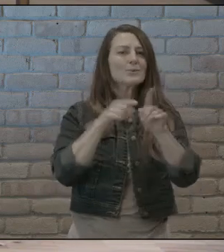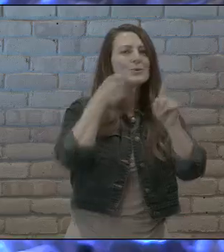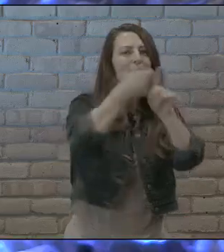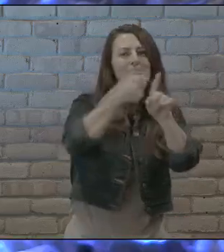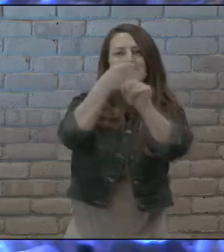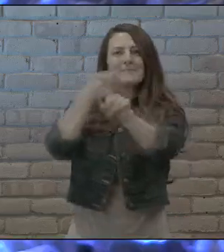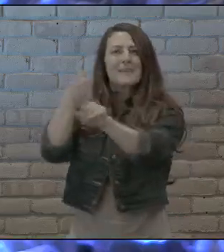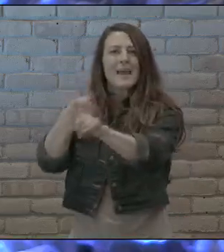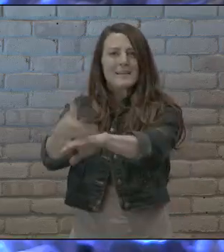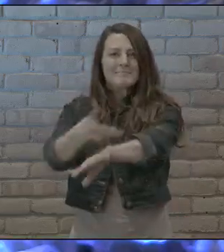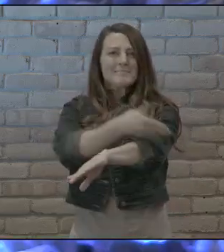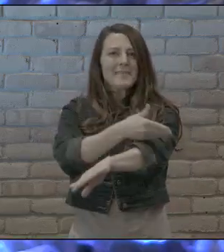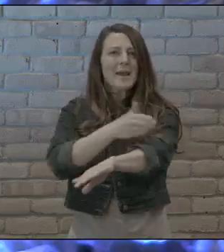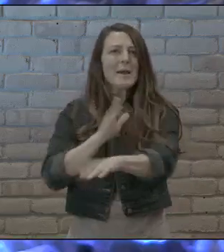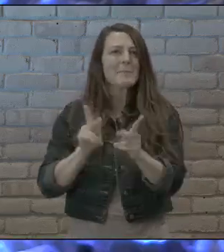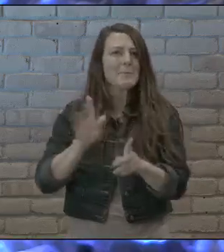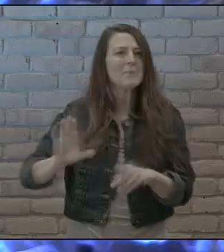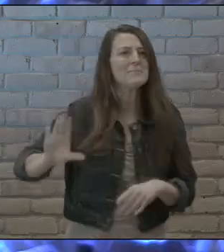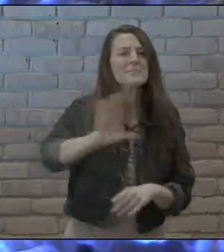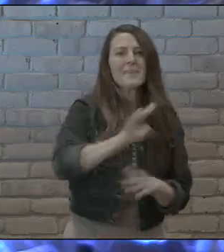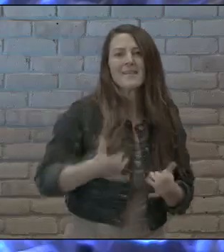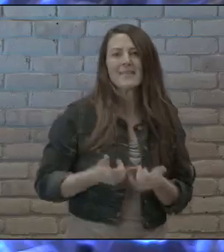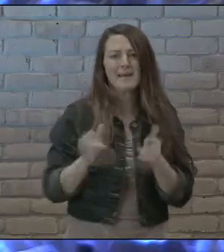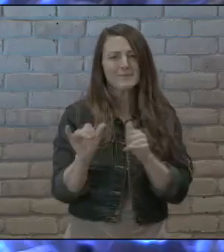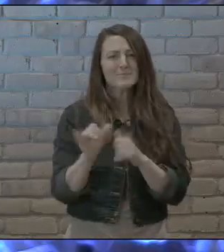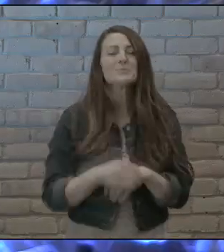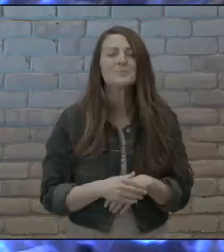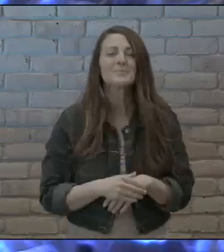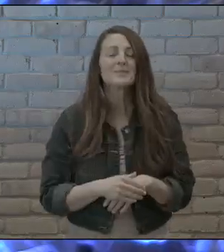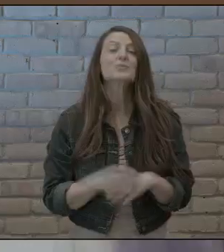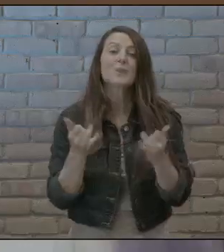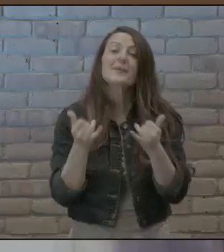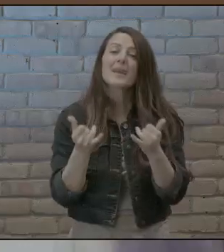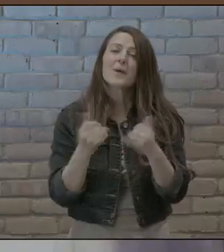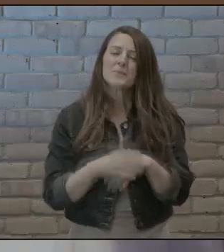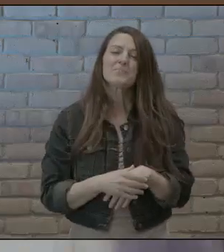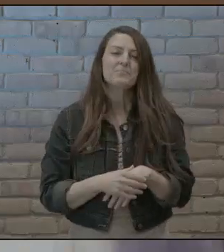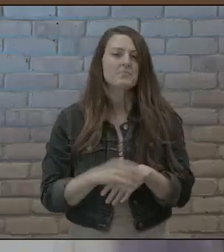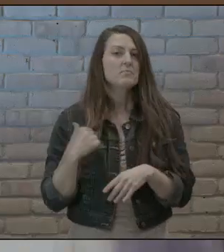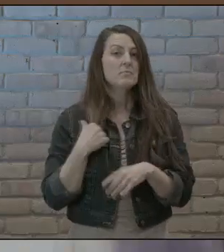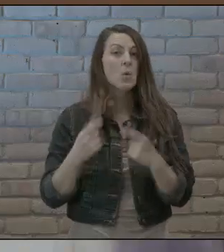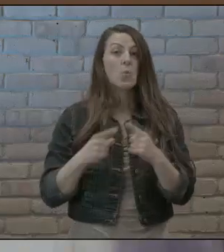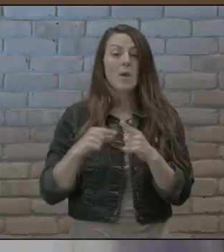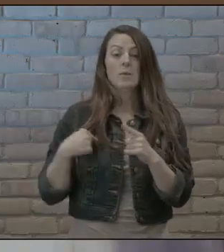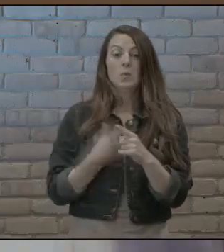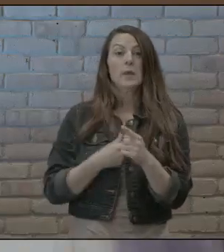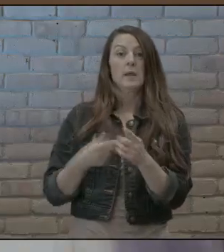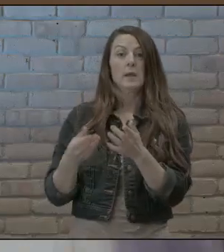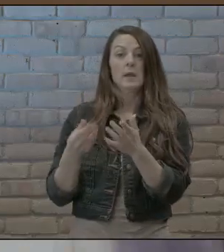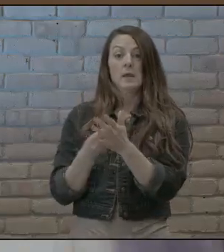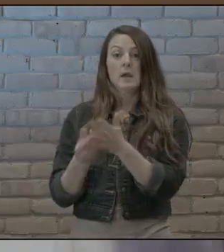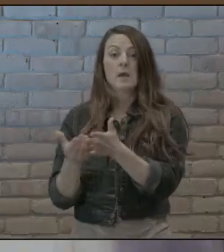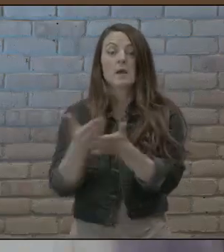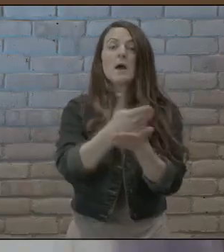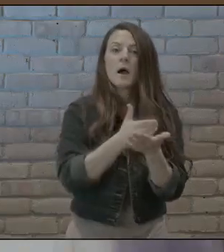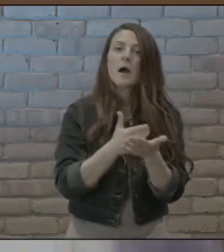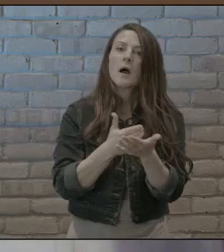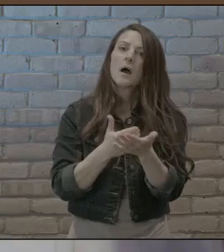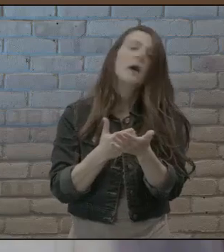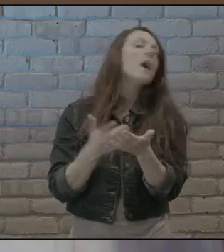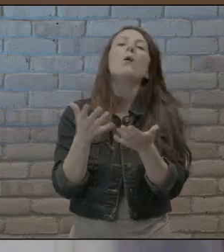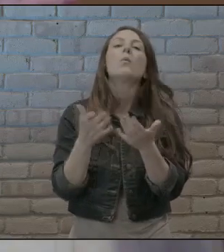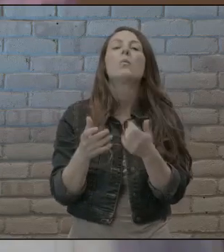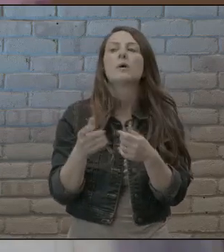us. And so I want to invite you now, as we receive our offerings, to step into that generosity, responding to the love of